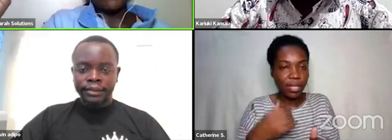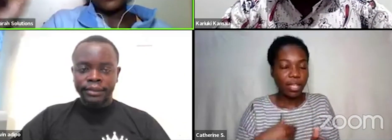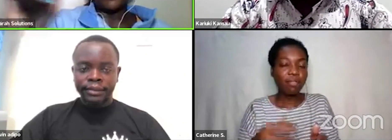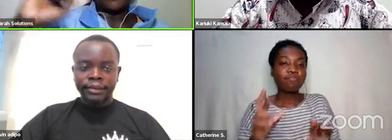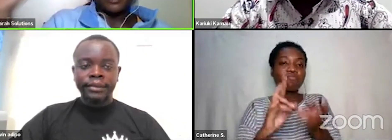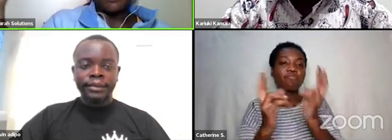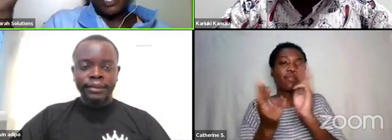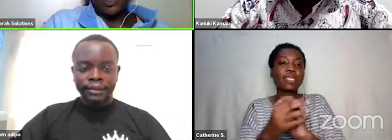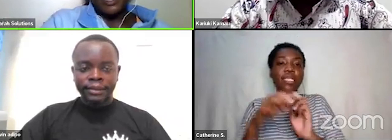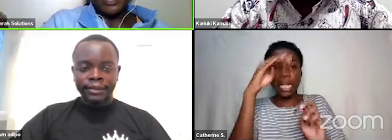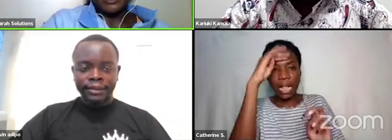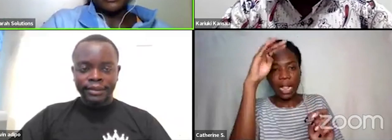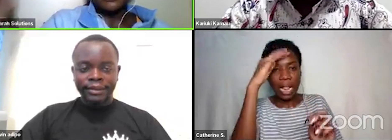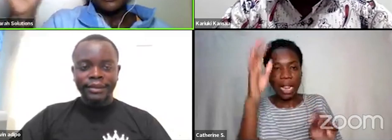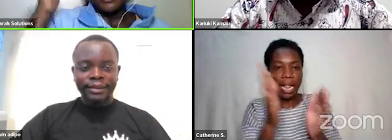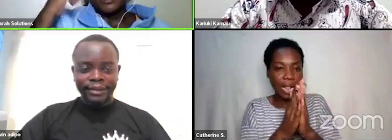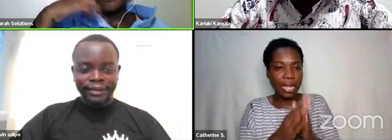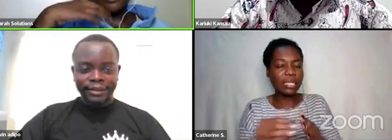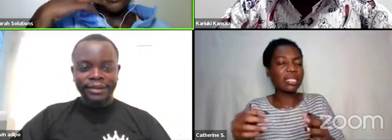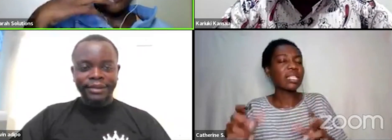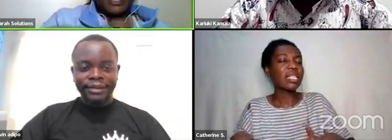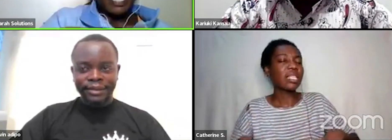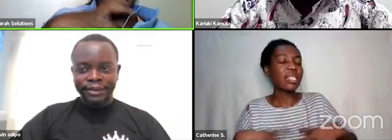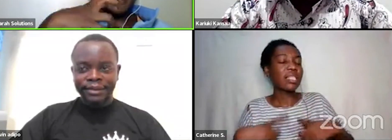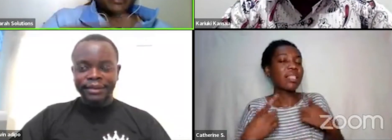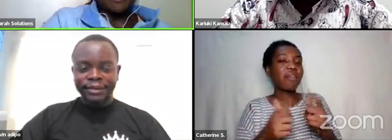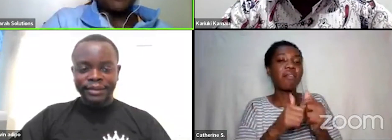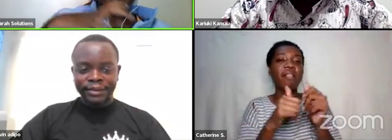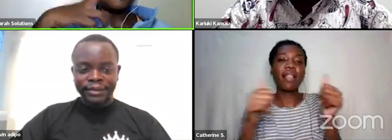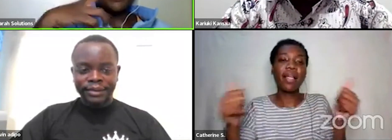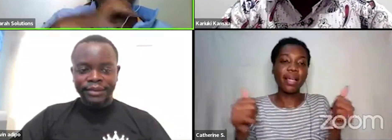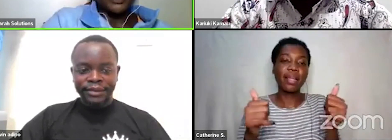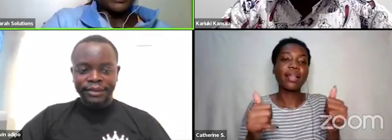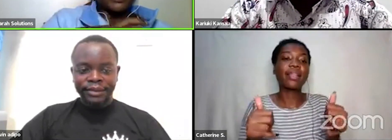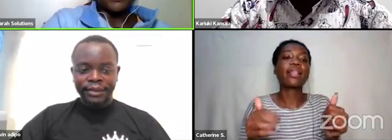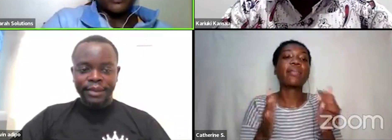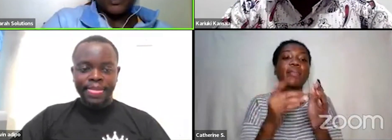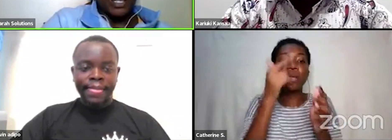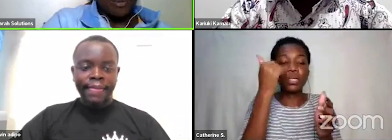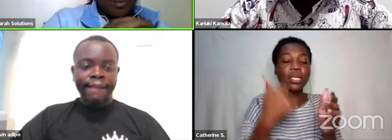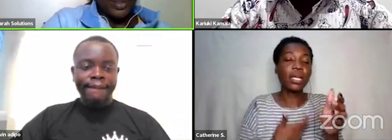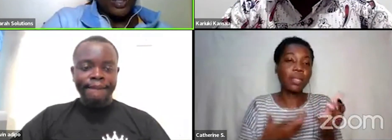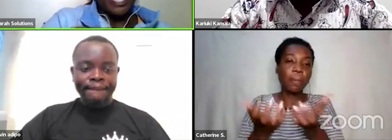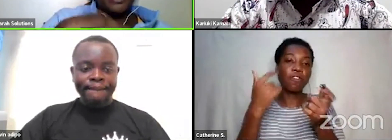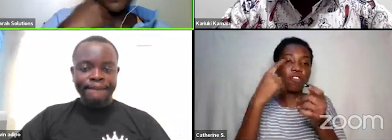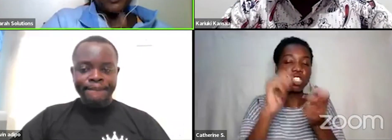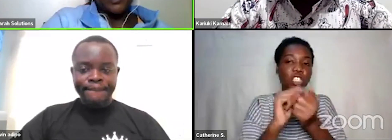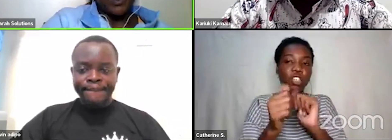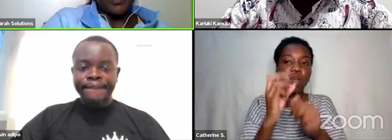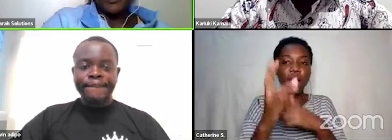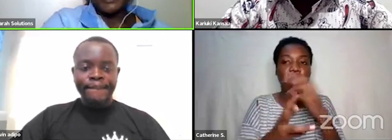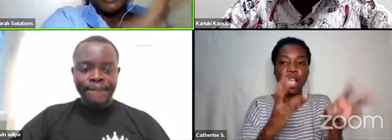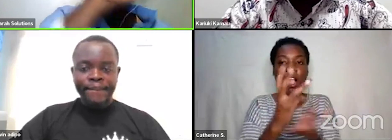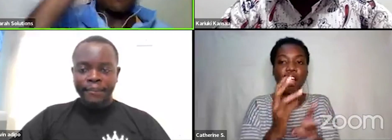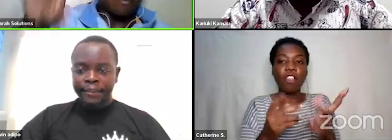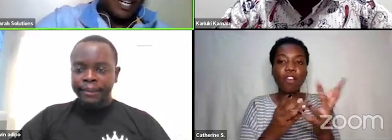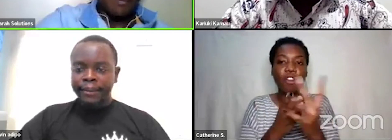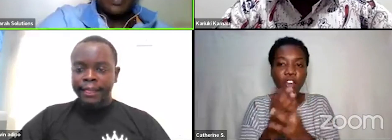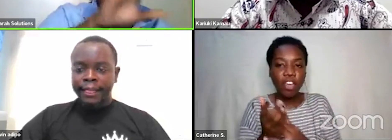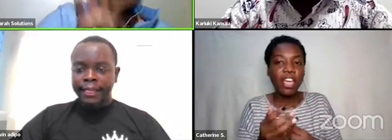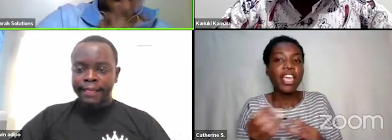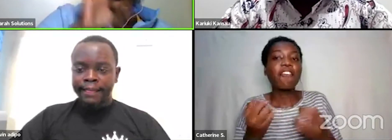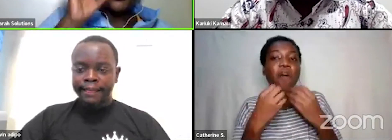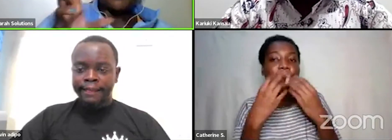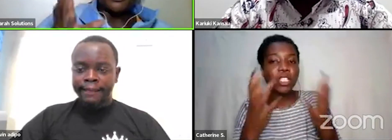is able to live their normal life and all these things. Because we are in the business of changing the world through information, and we want to equip you with